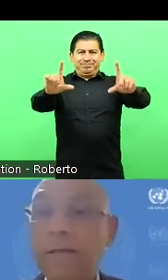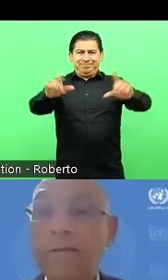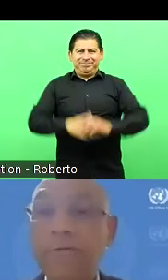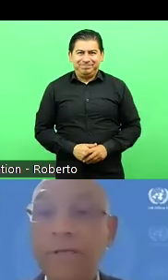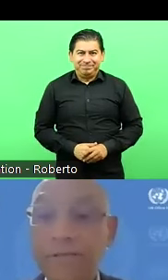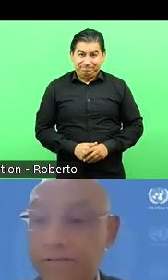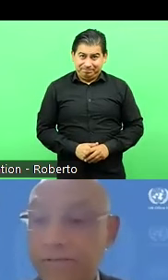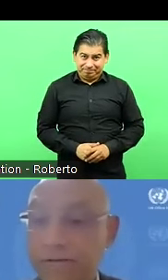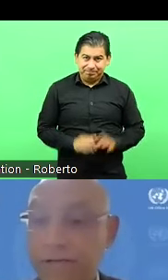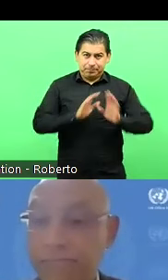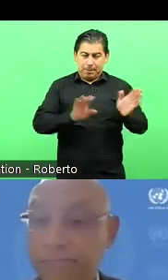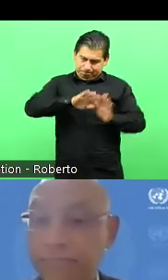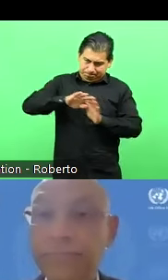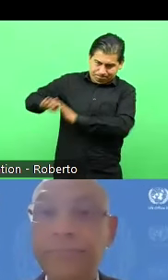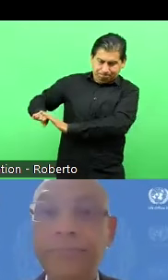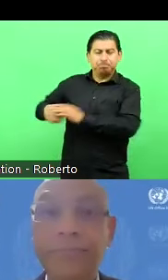think you can see the screen.